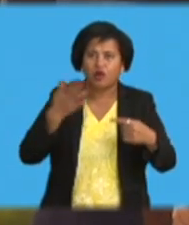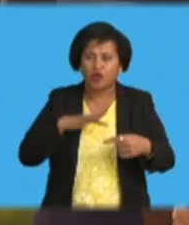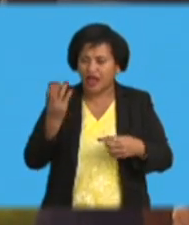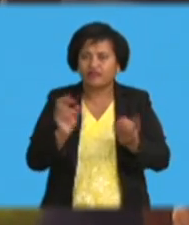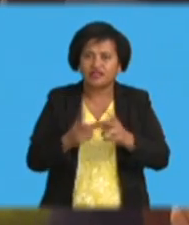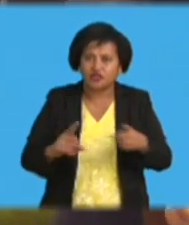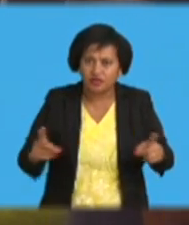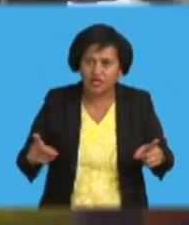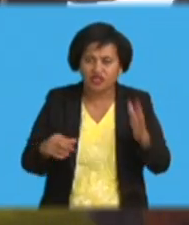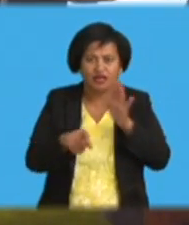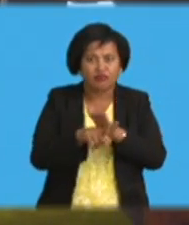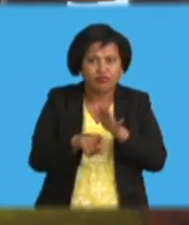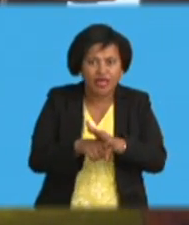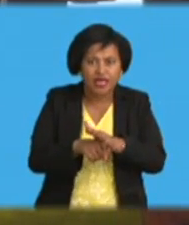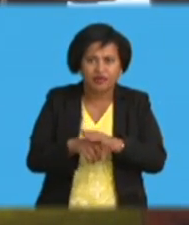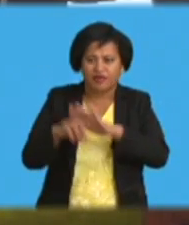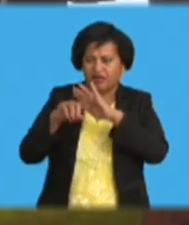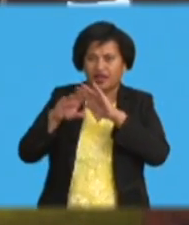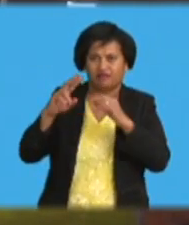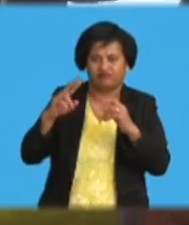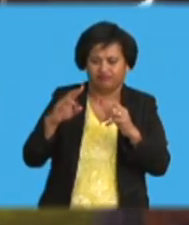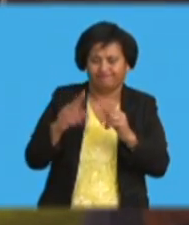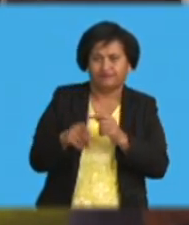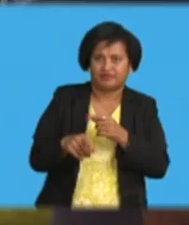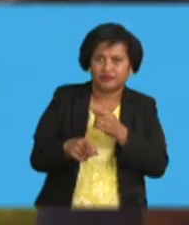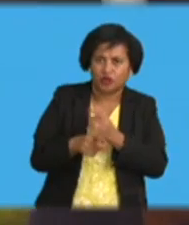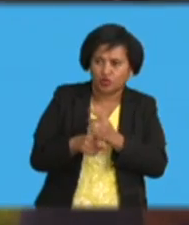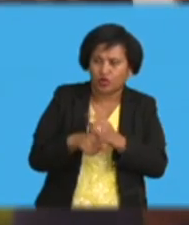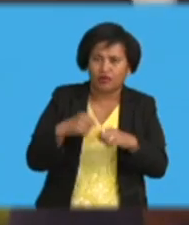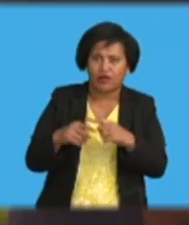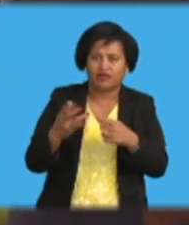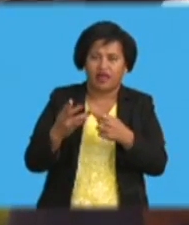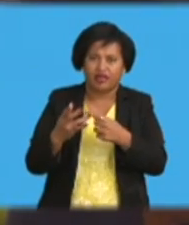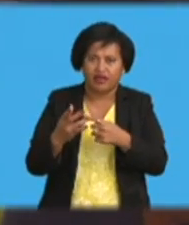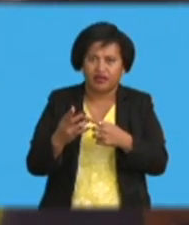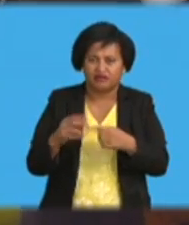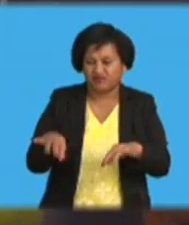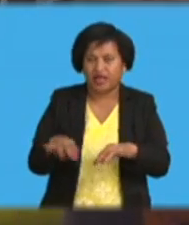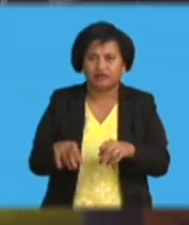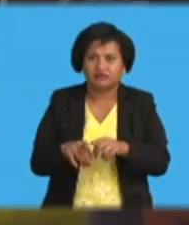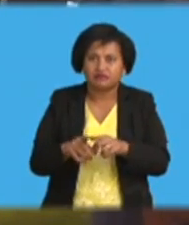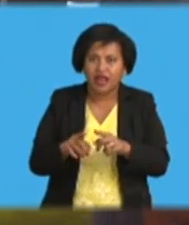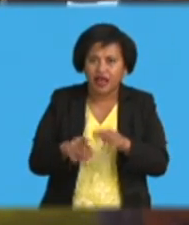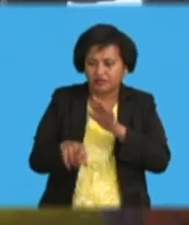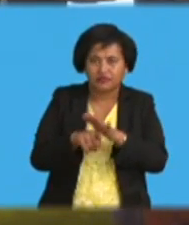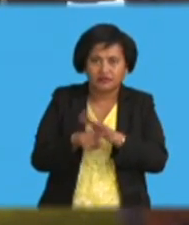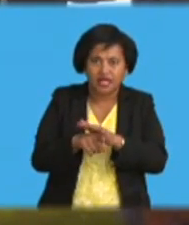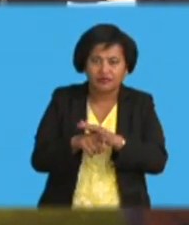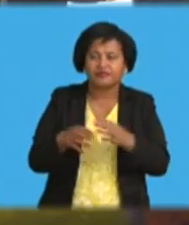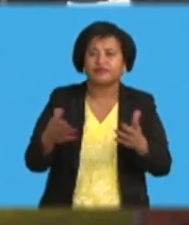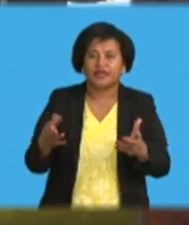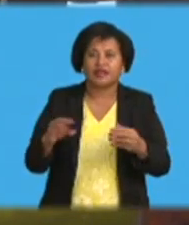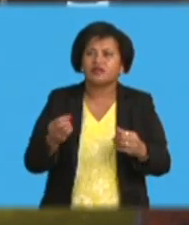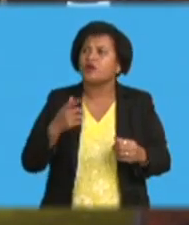word of condemnation from those on that side of the House, Madam Speaker. That silence, their silence is deafening, as we said before. Now,